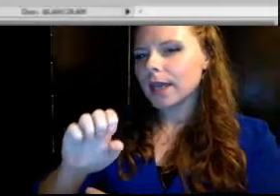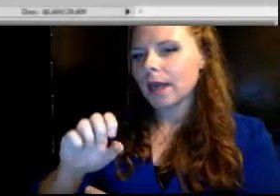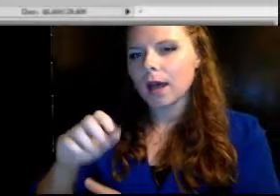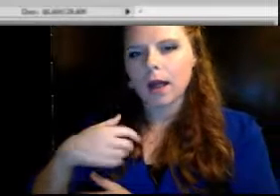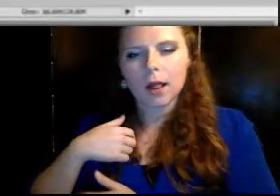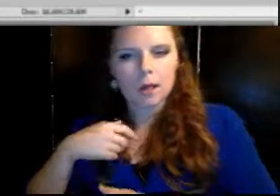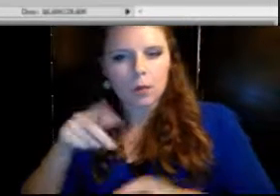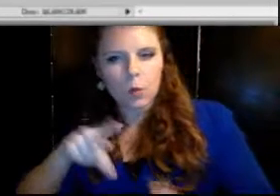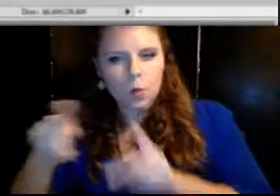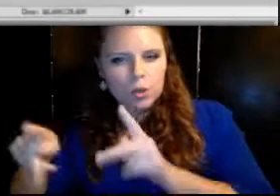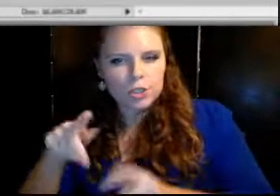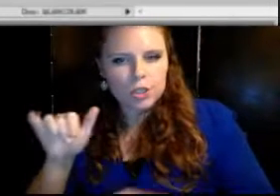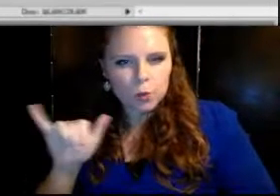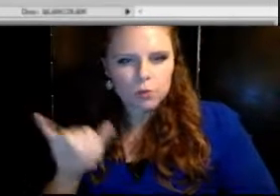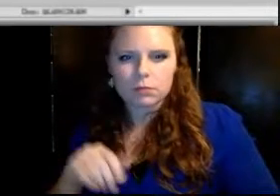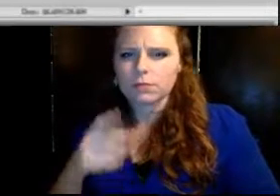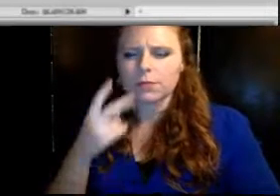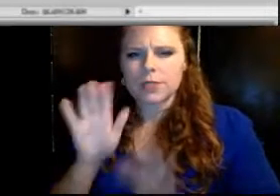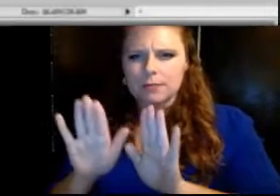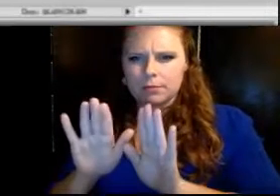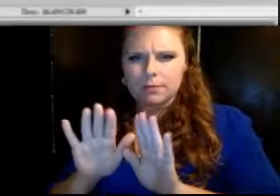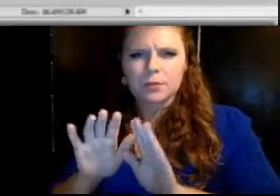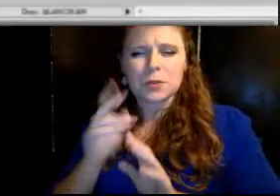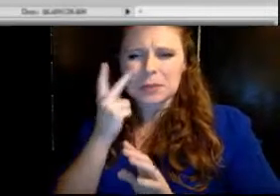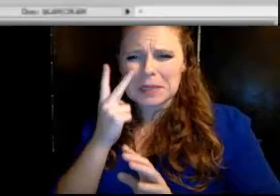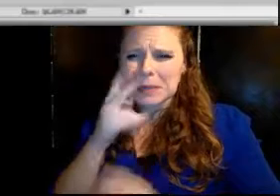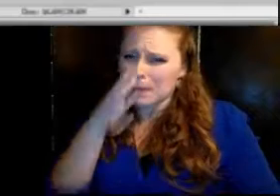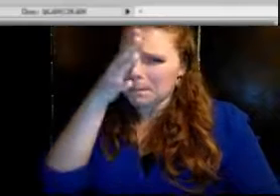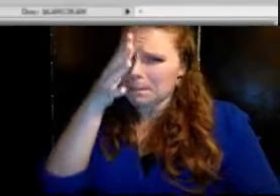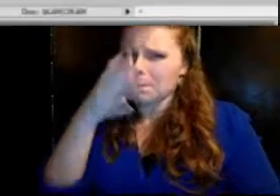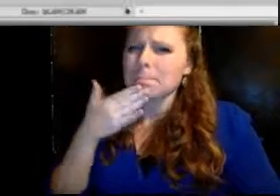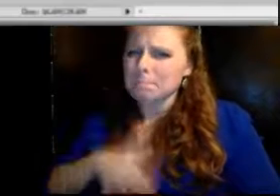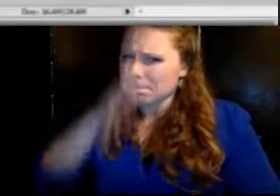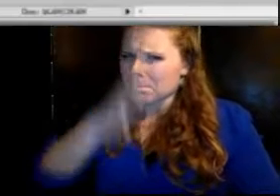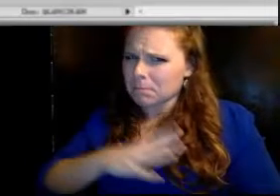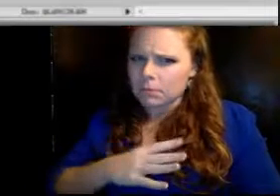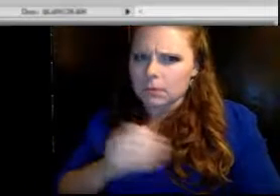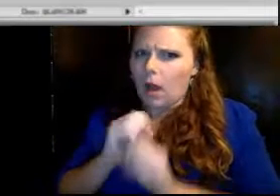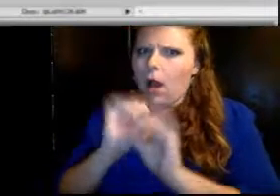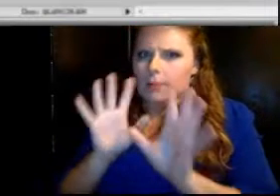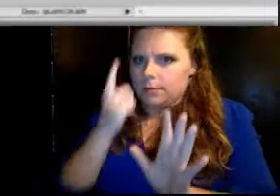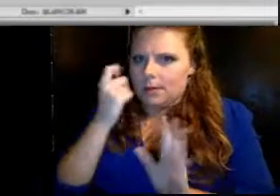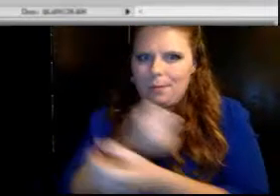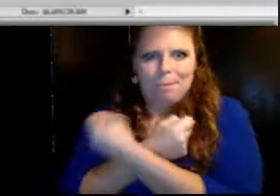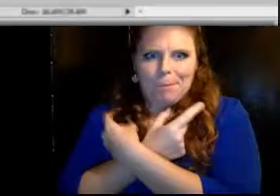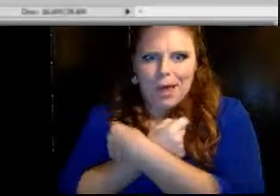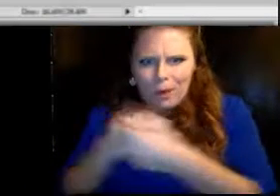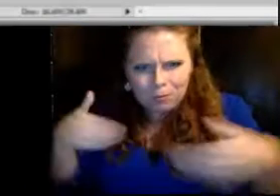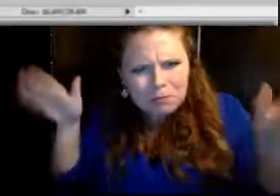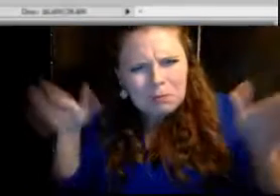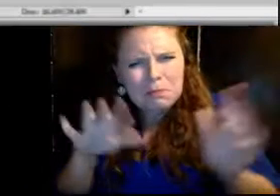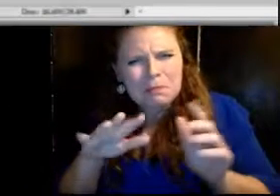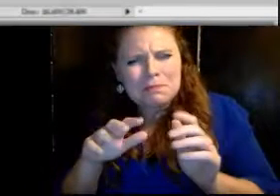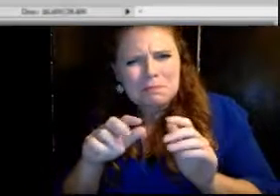So you can see here in my scene, I've got a bad guy. You know he's a bad guy because he's got bat wings. But how big is